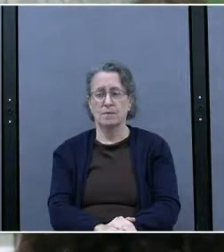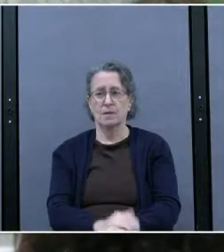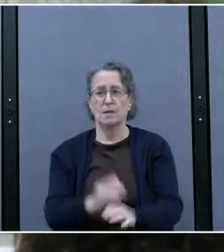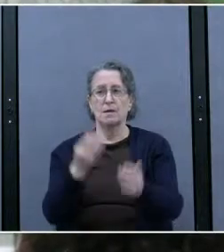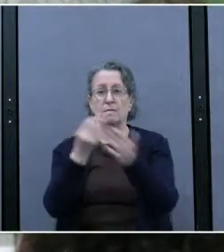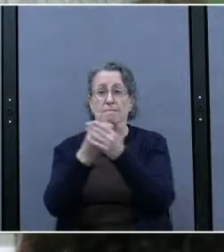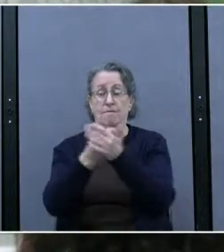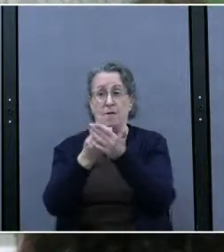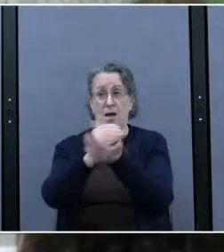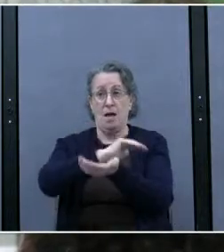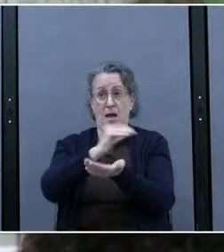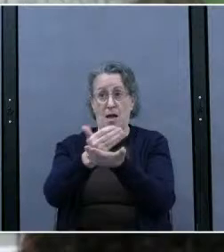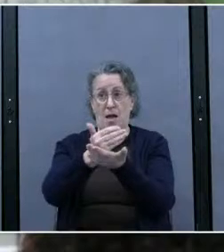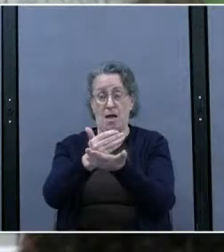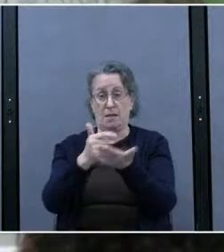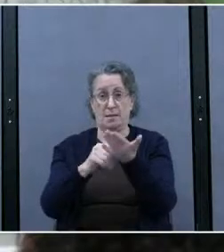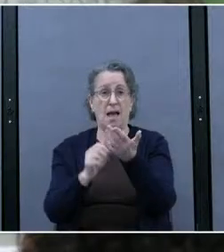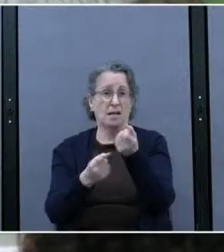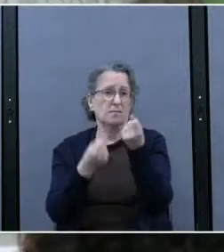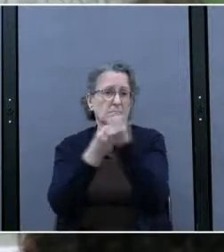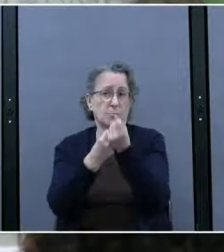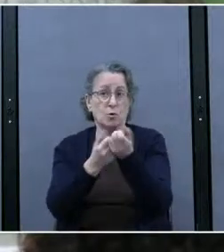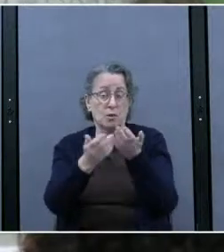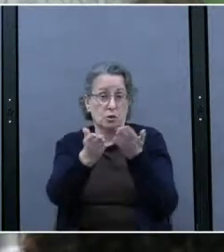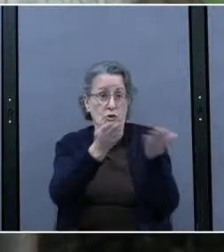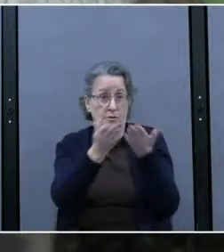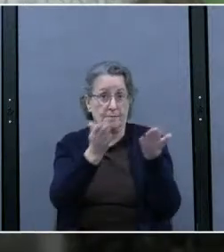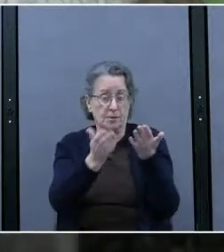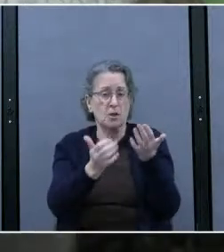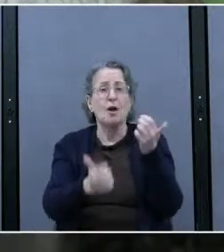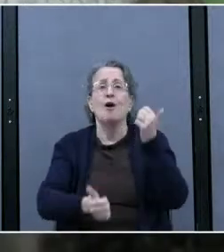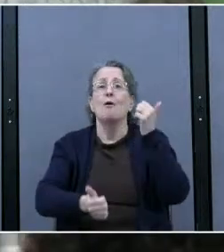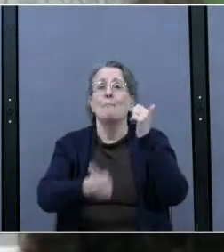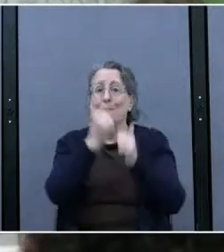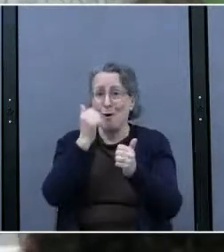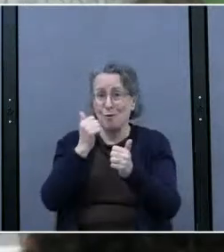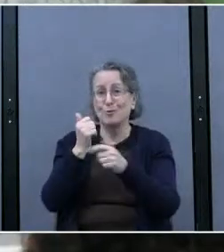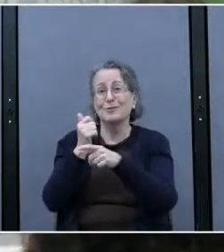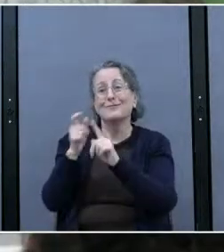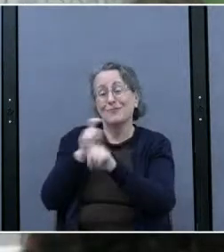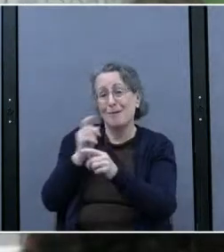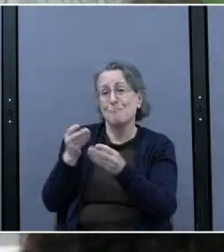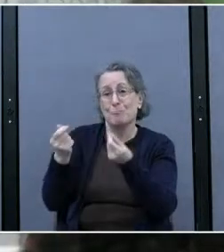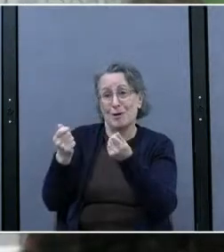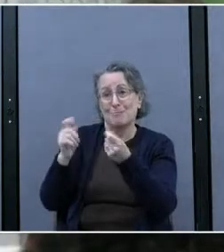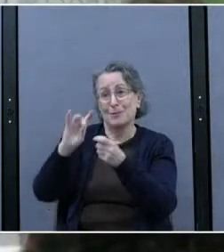pay for town services and whatnot, are raised through property tax. Is